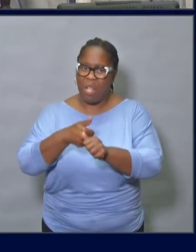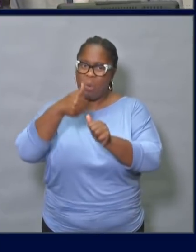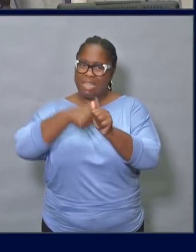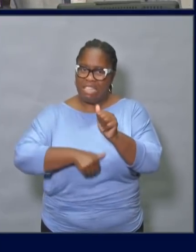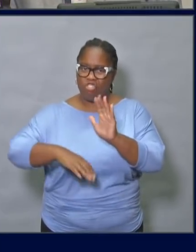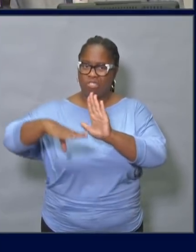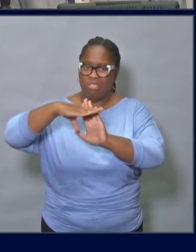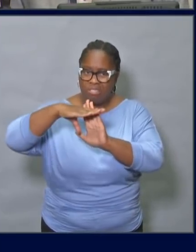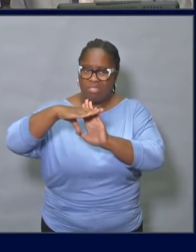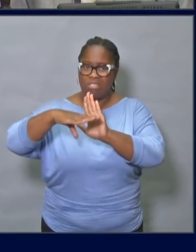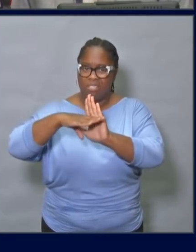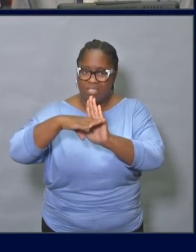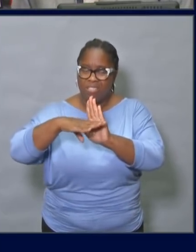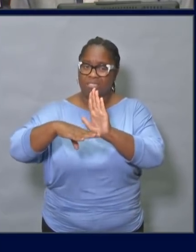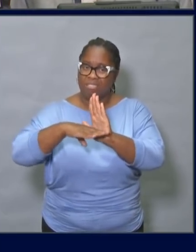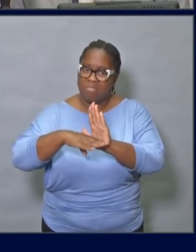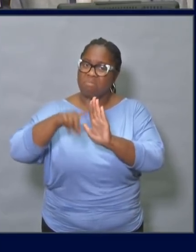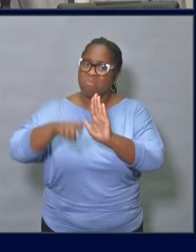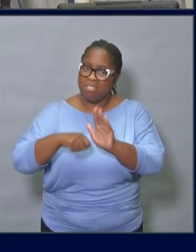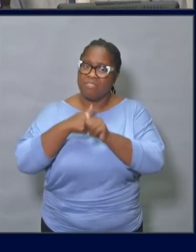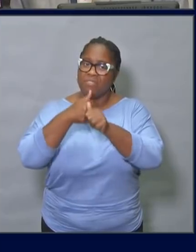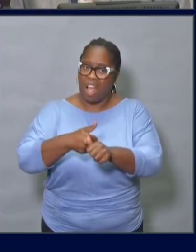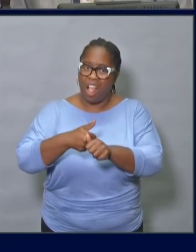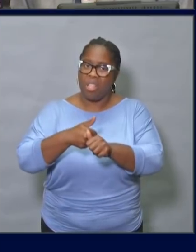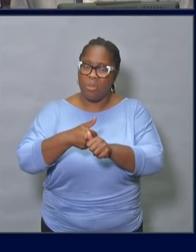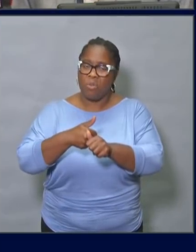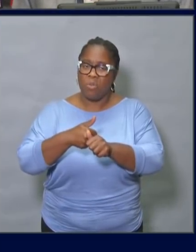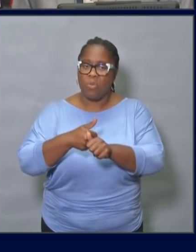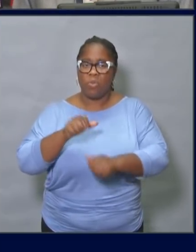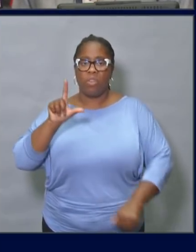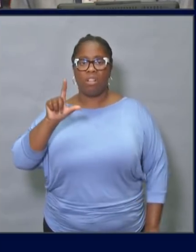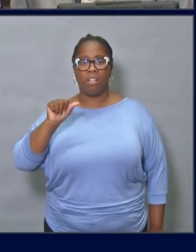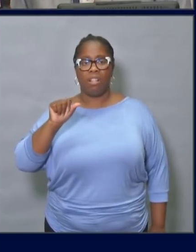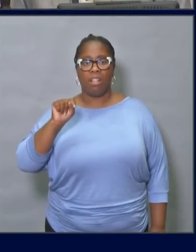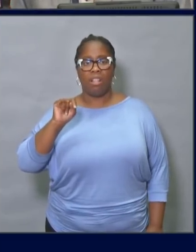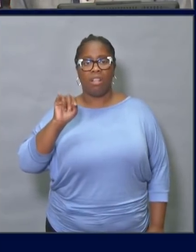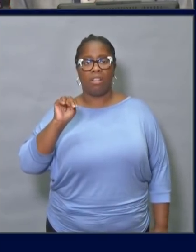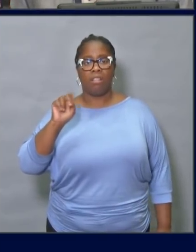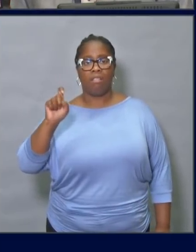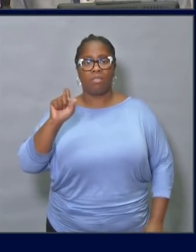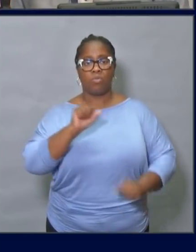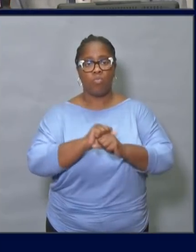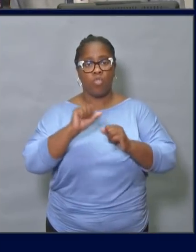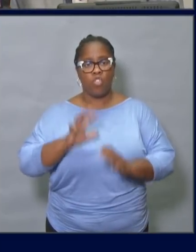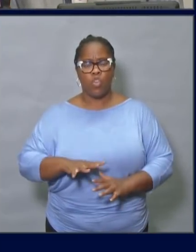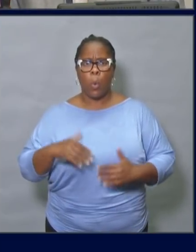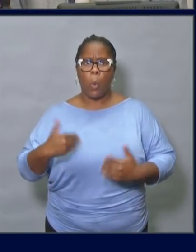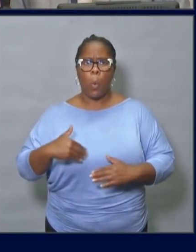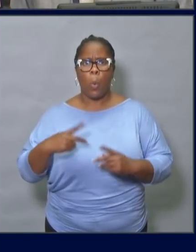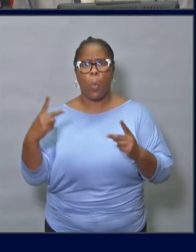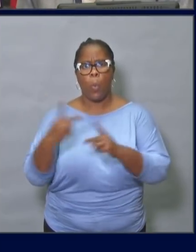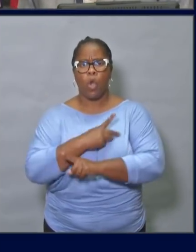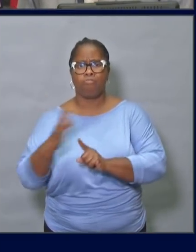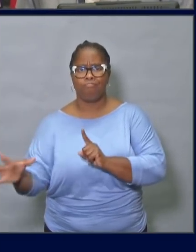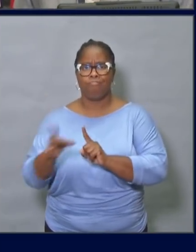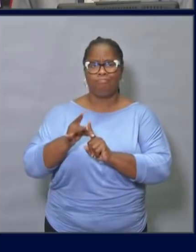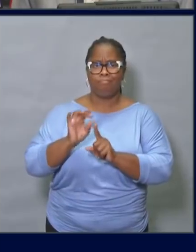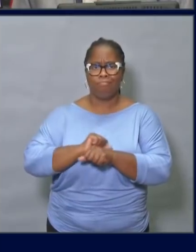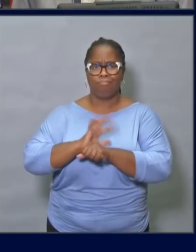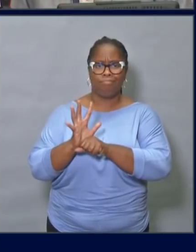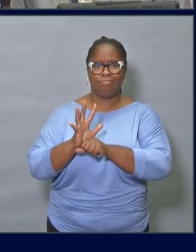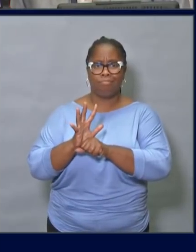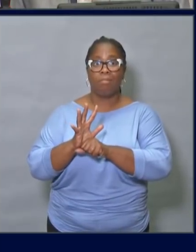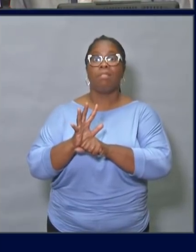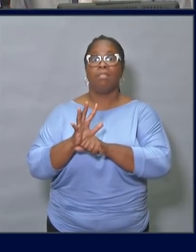workplace protocols. Latinx workers not only are becoming infected at a higher rate than others, but they are then more